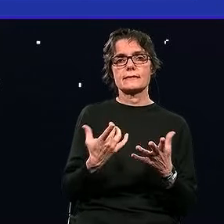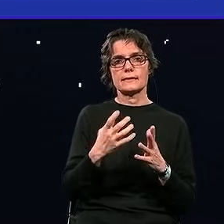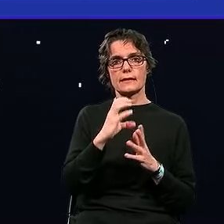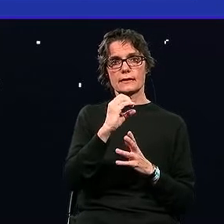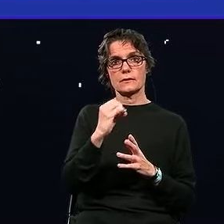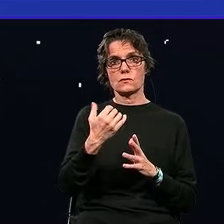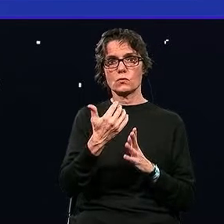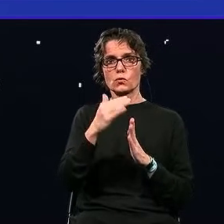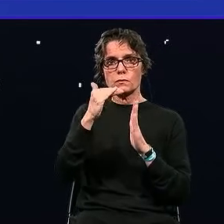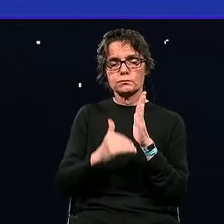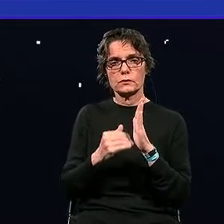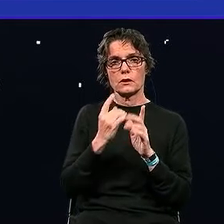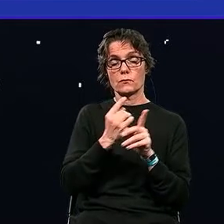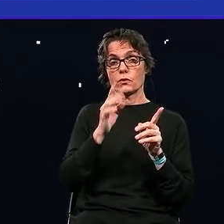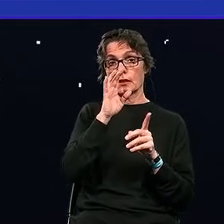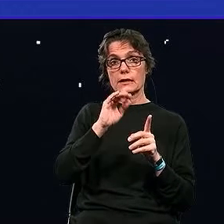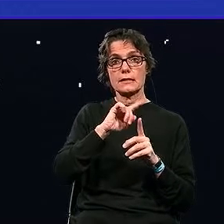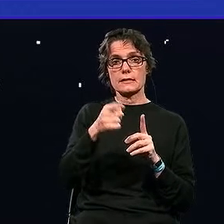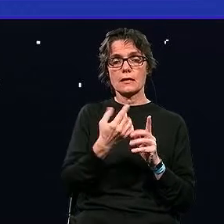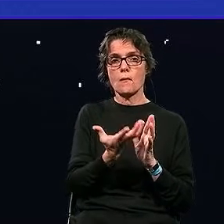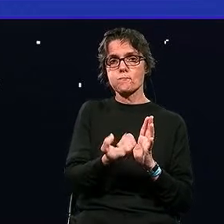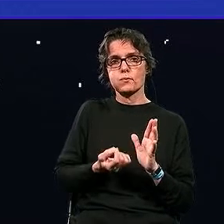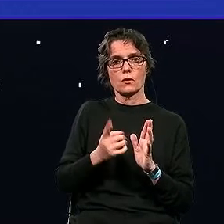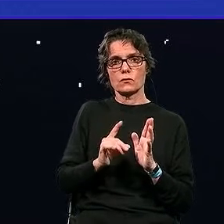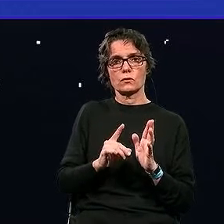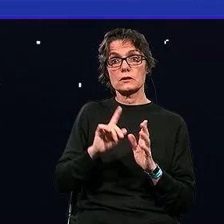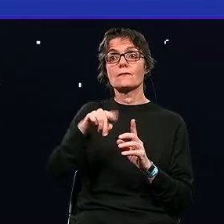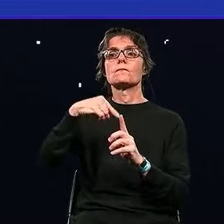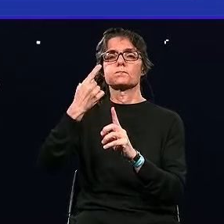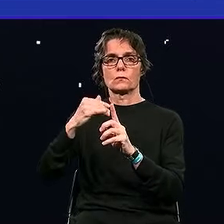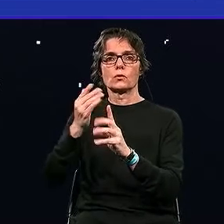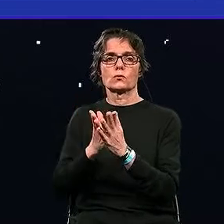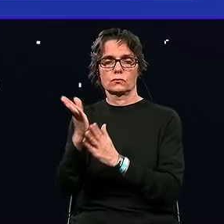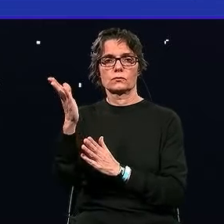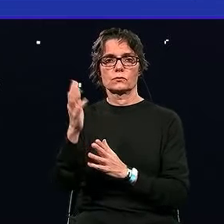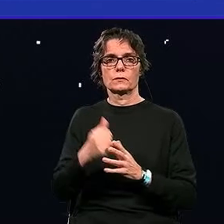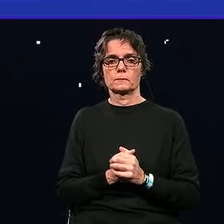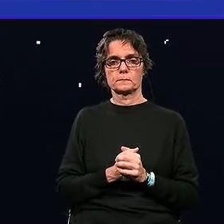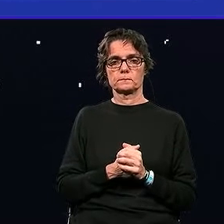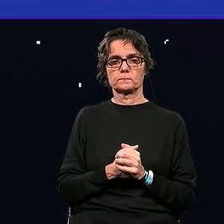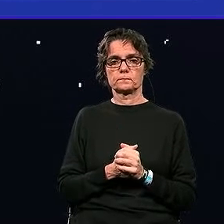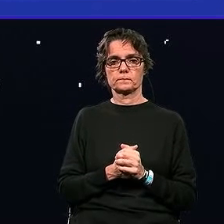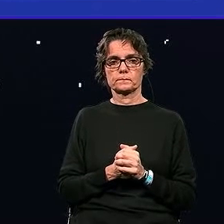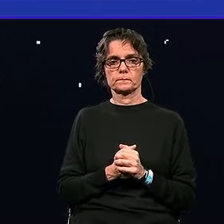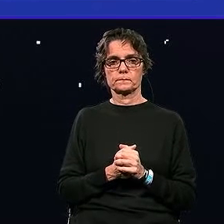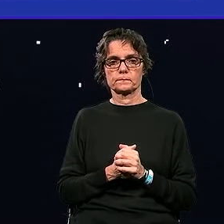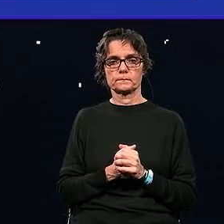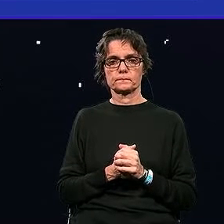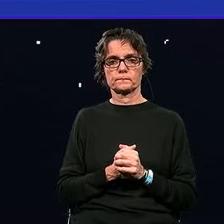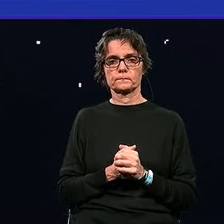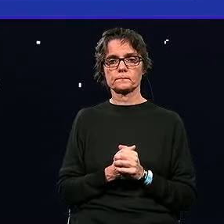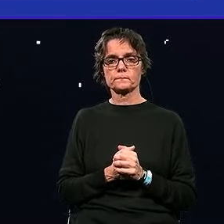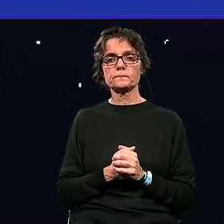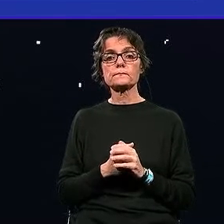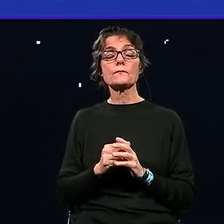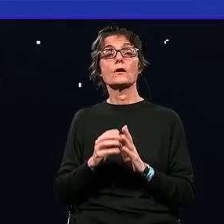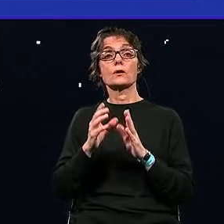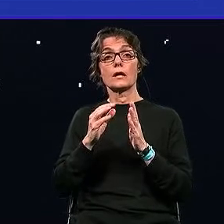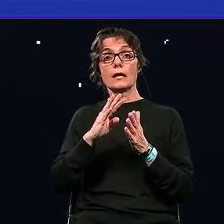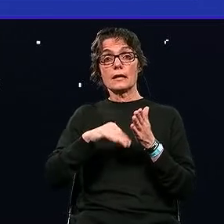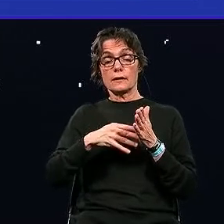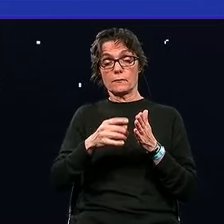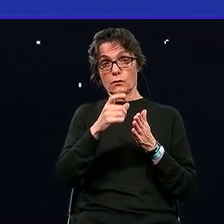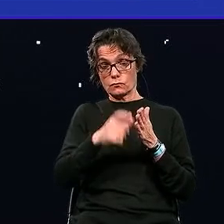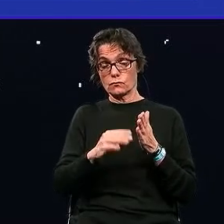we don't emit this year is a ton of carbon we can emit after 2030. The final part of the